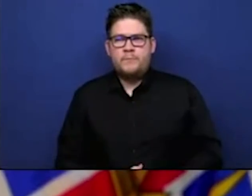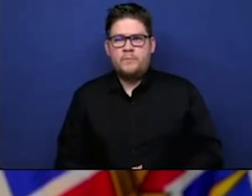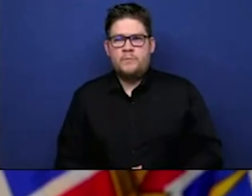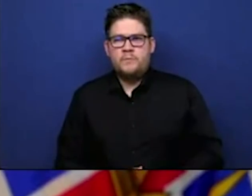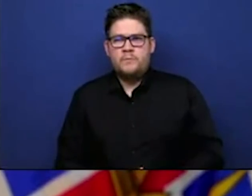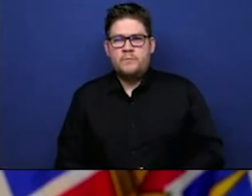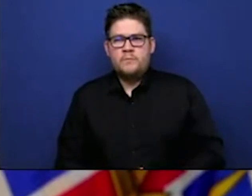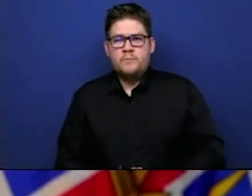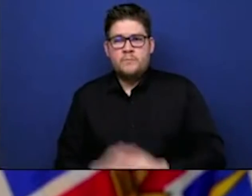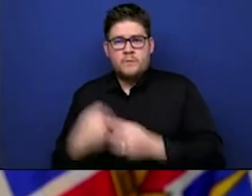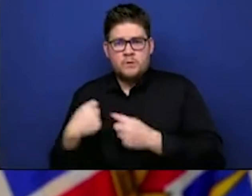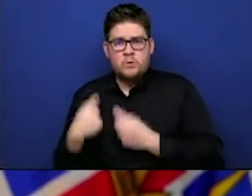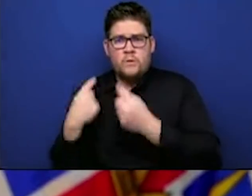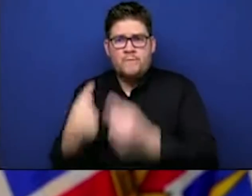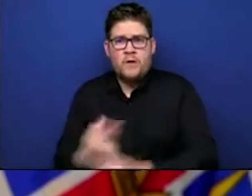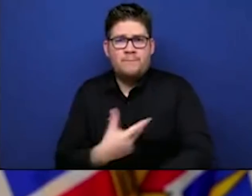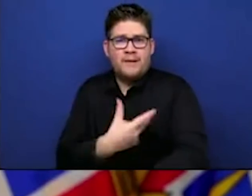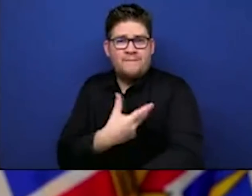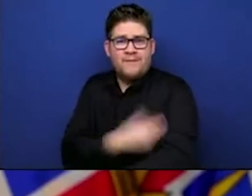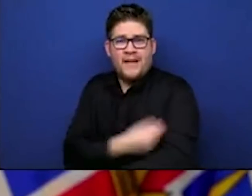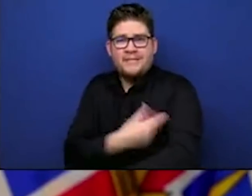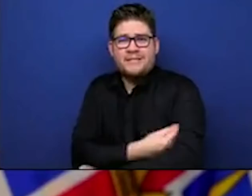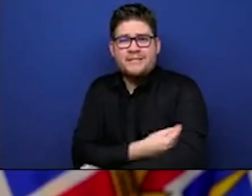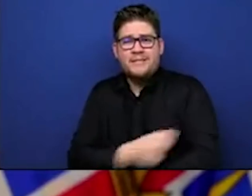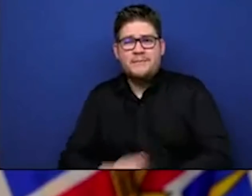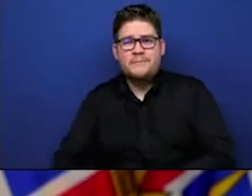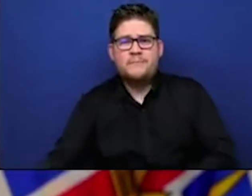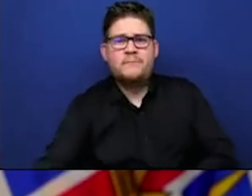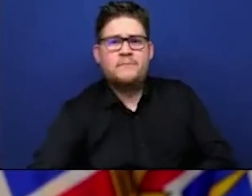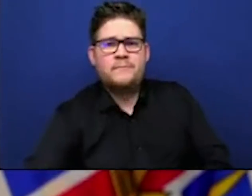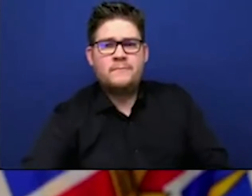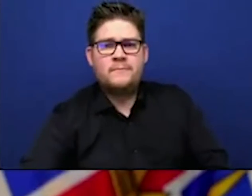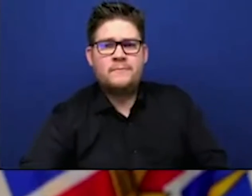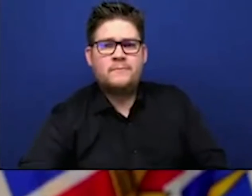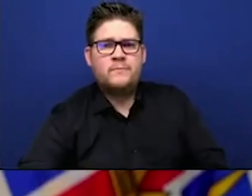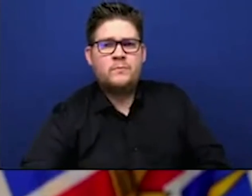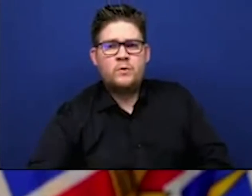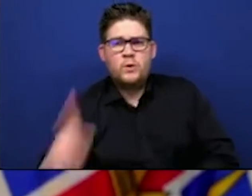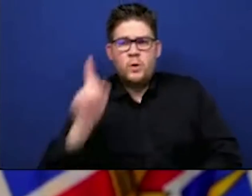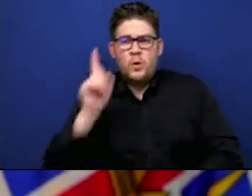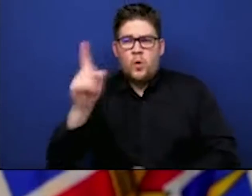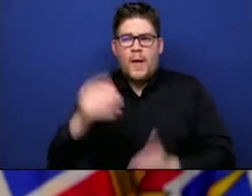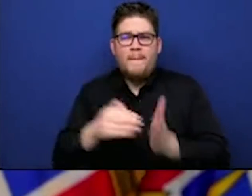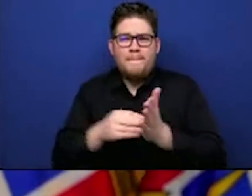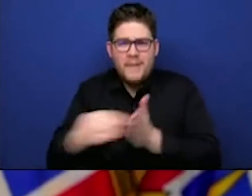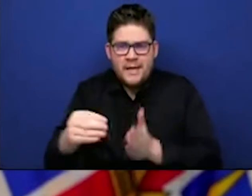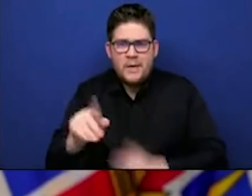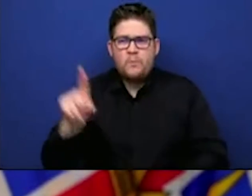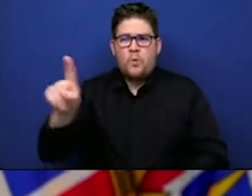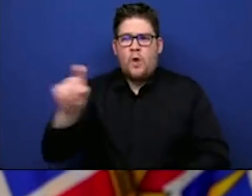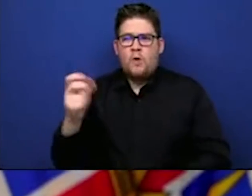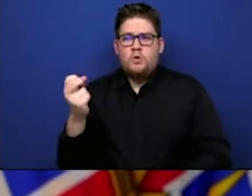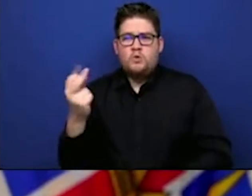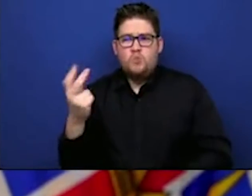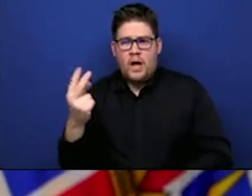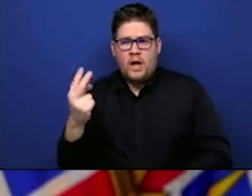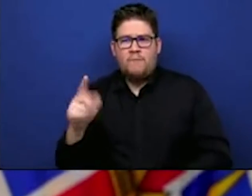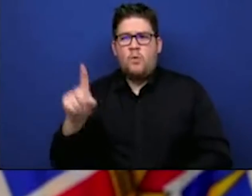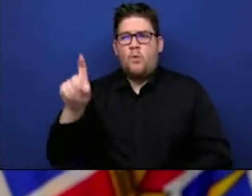1,112,101 doses of all 3 COVID-19 vaccines across British Columbia. Of those,